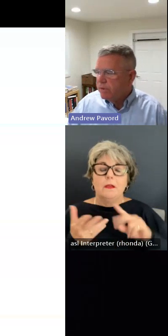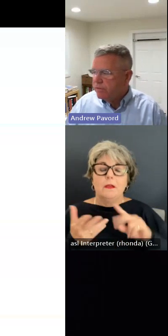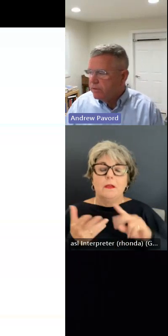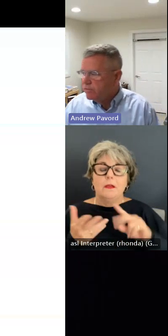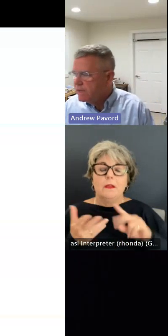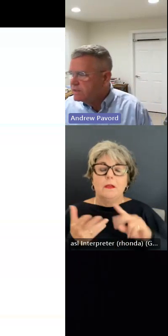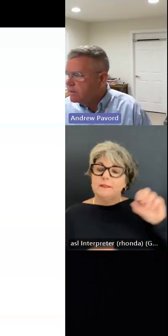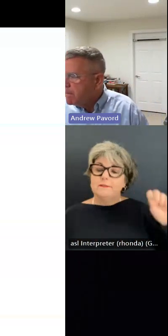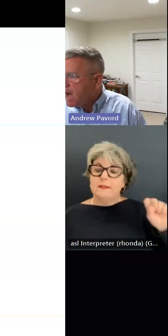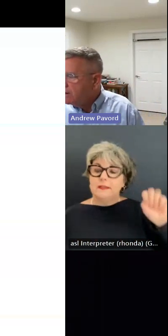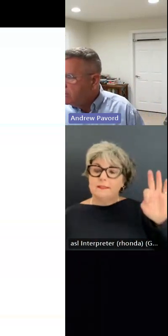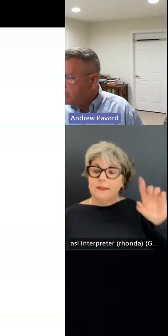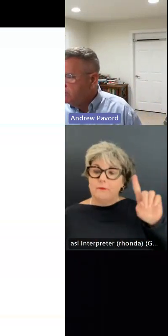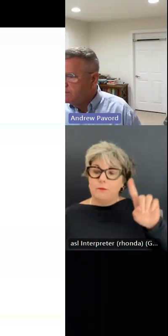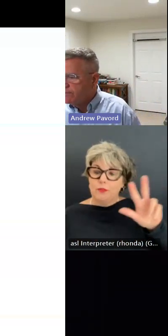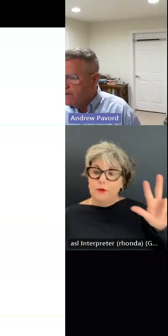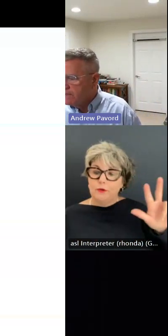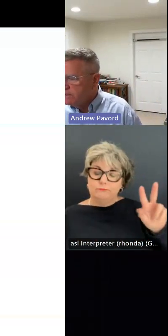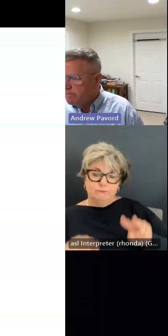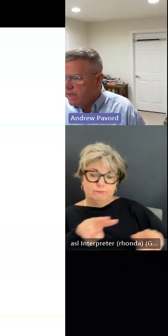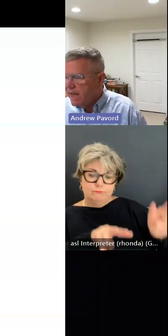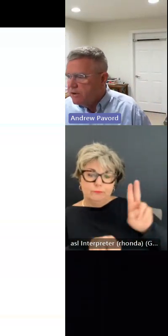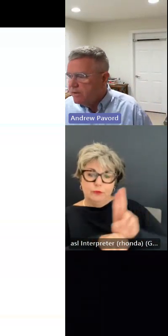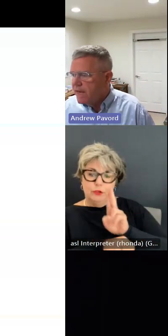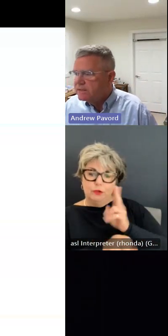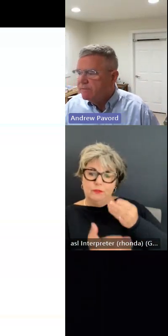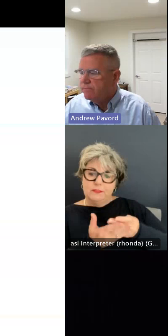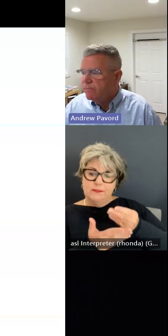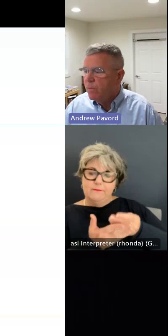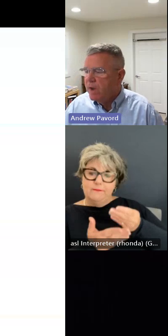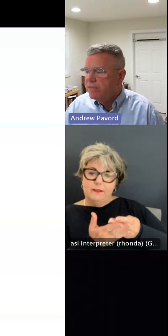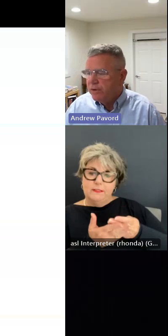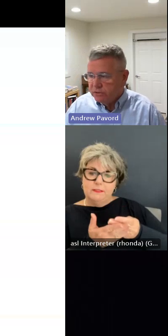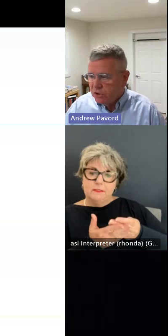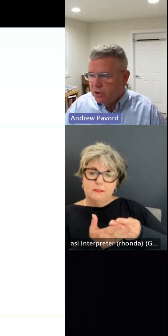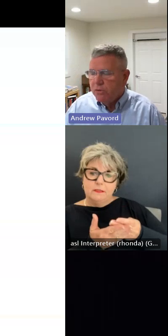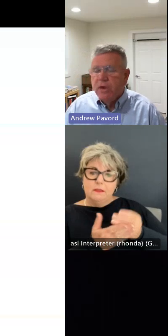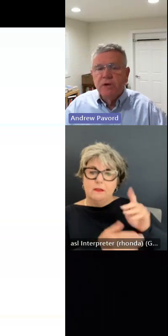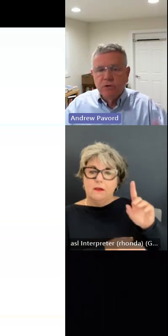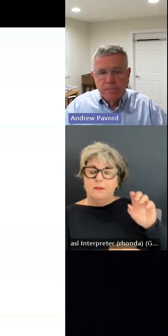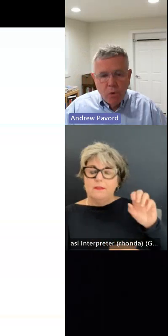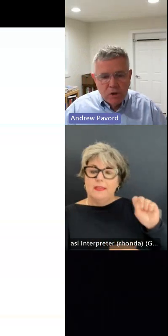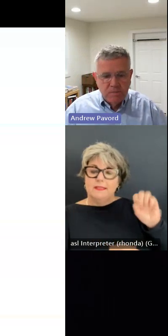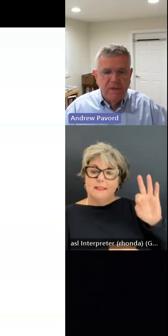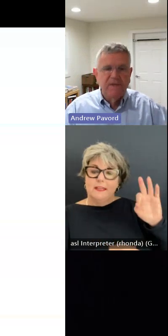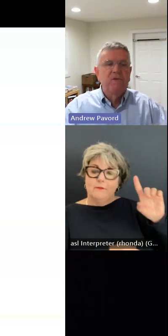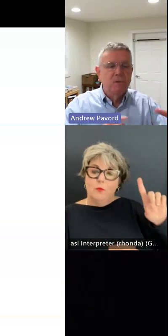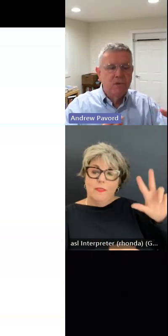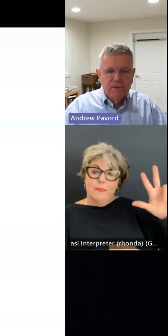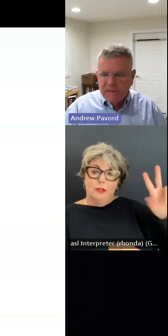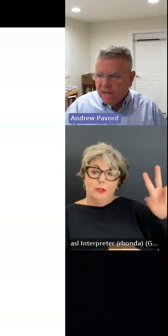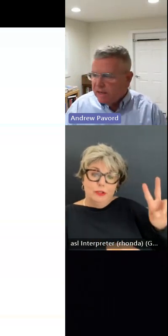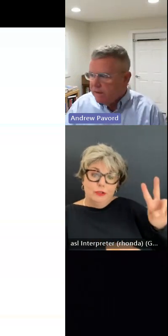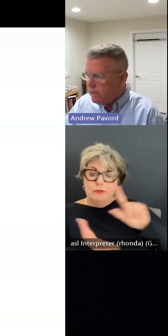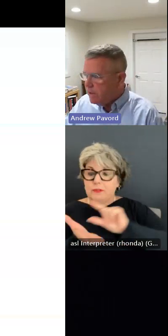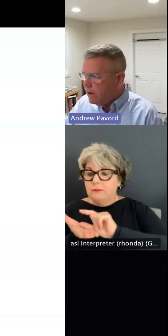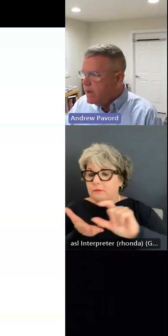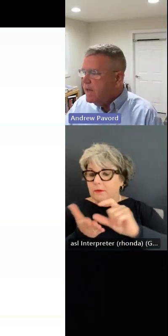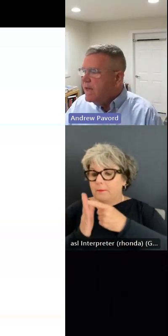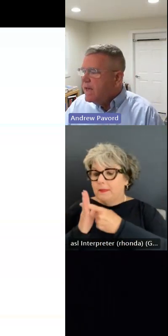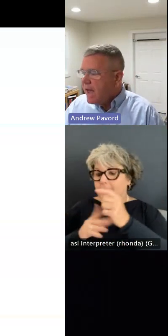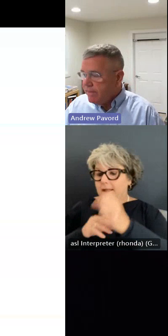the SF-133 is to monitor the use of funds planned on the SF-132, your apportionment that you do at the